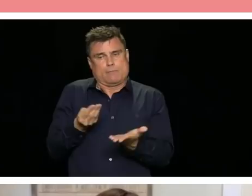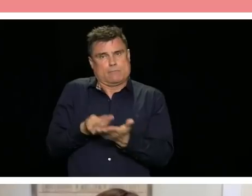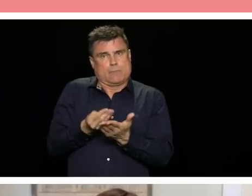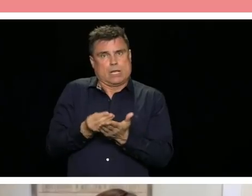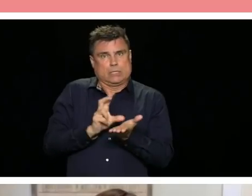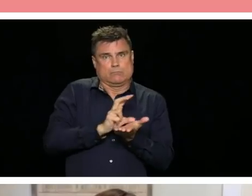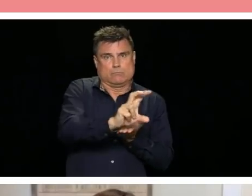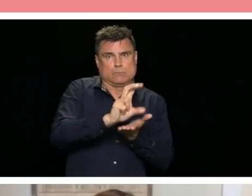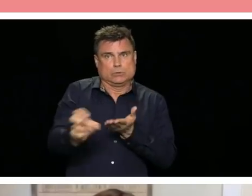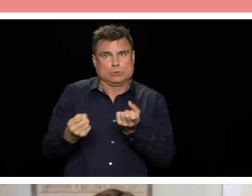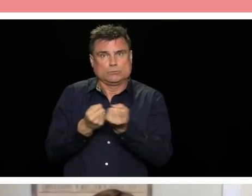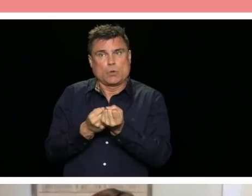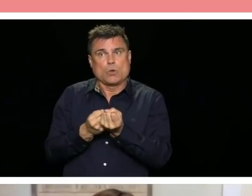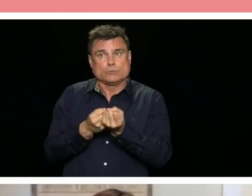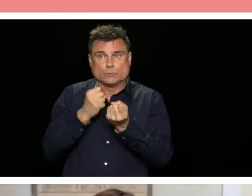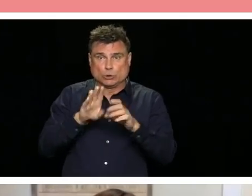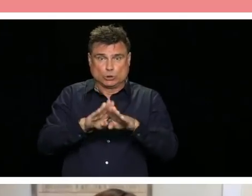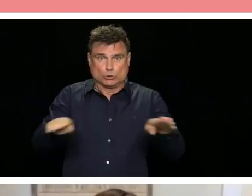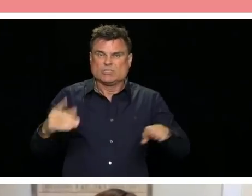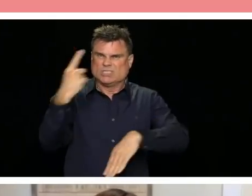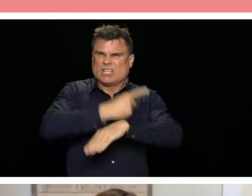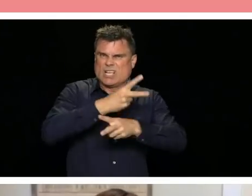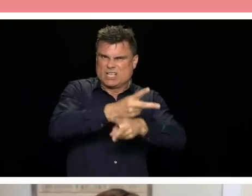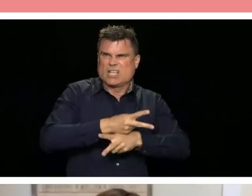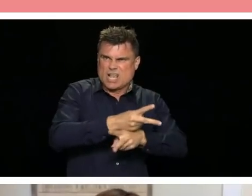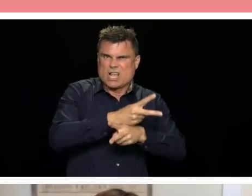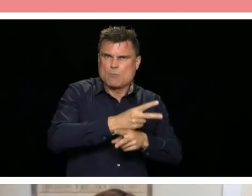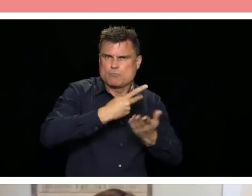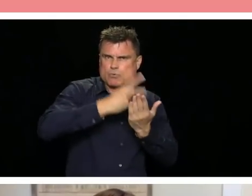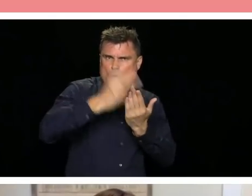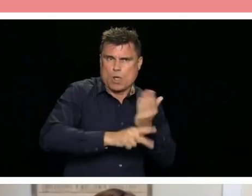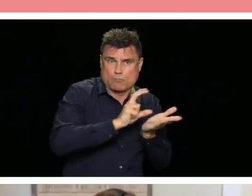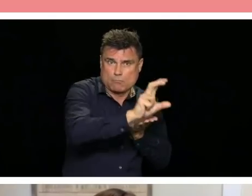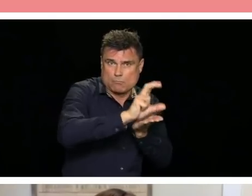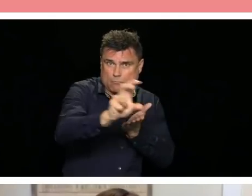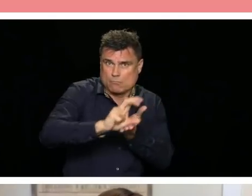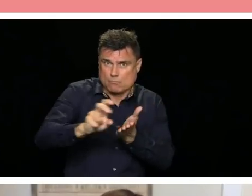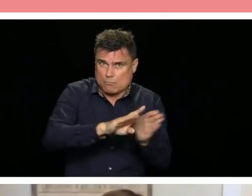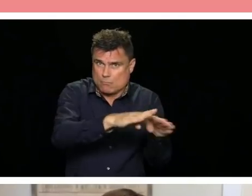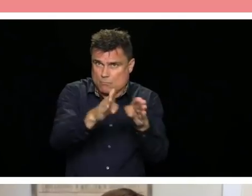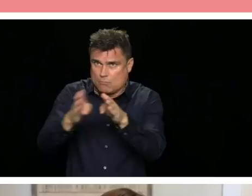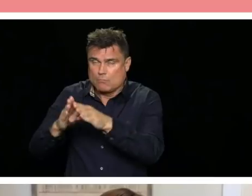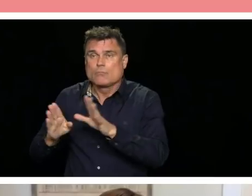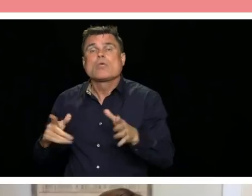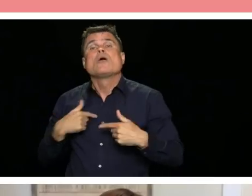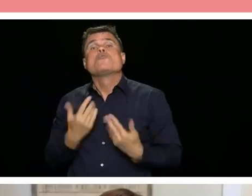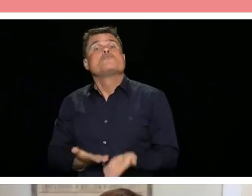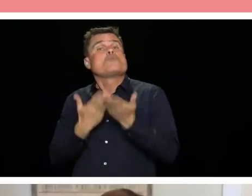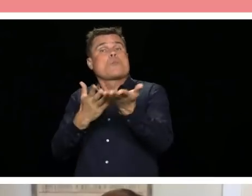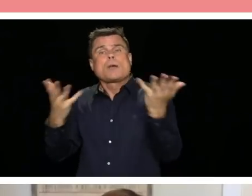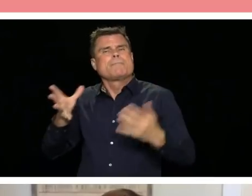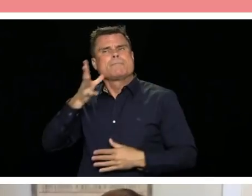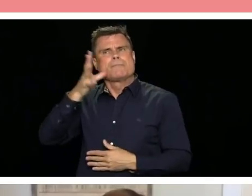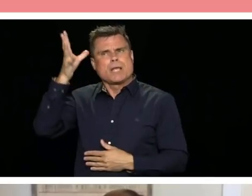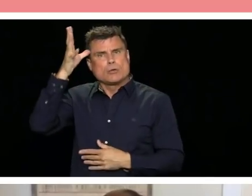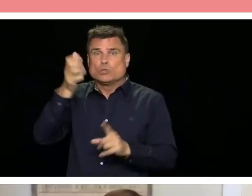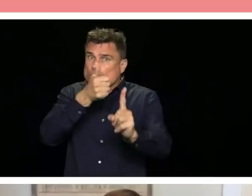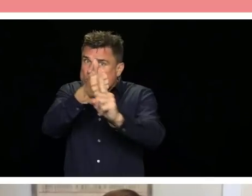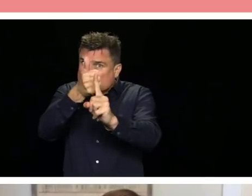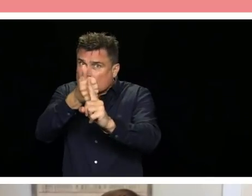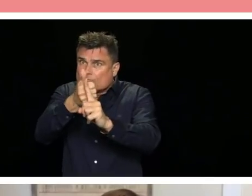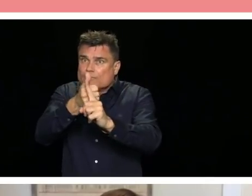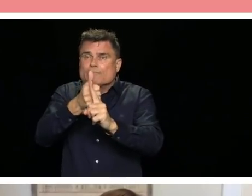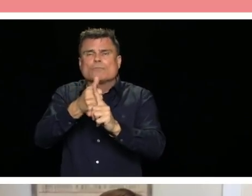parents to look at the public health guidelines. They provide really good advice about how to prepare our children back to school and to